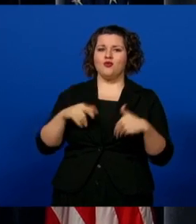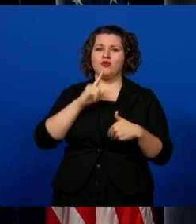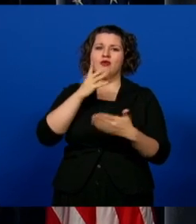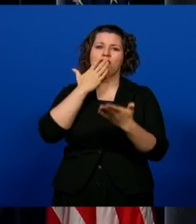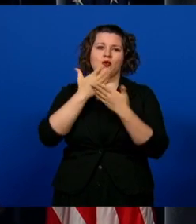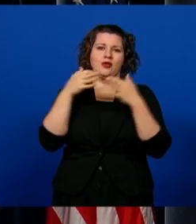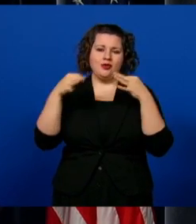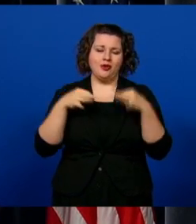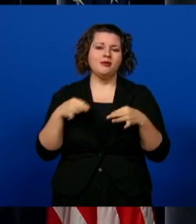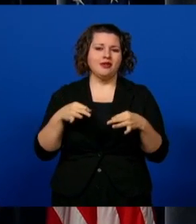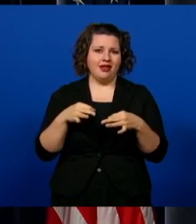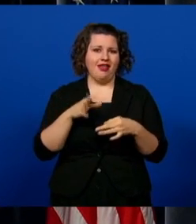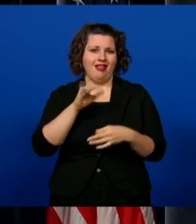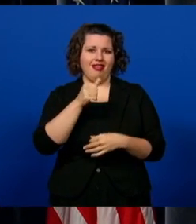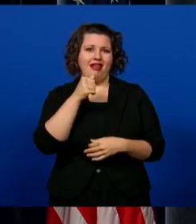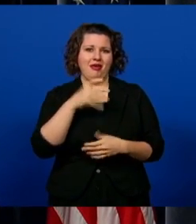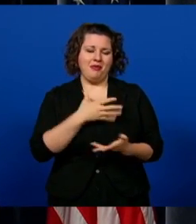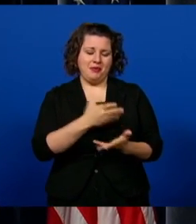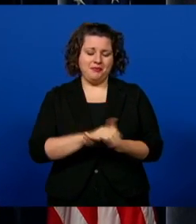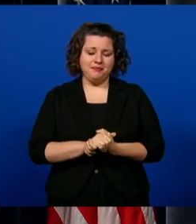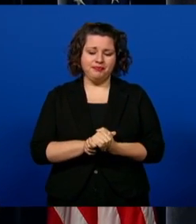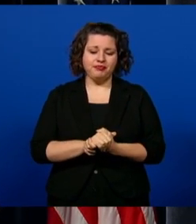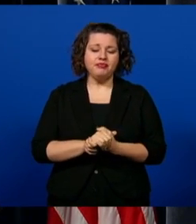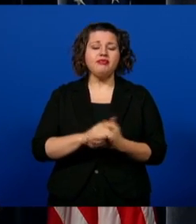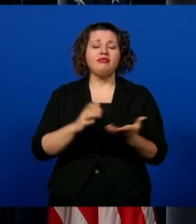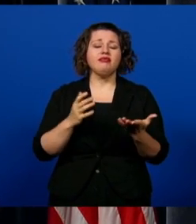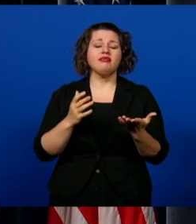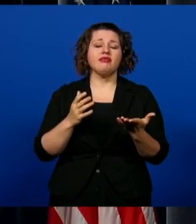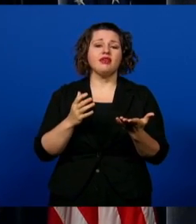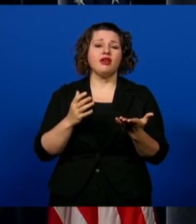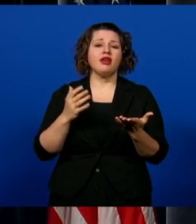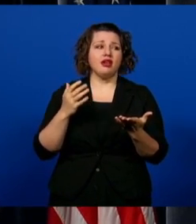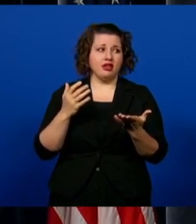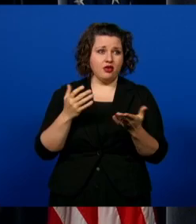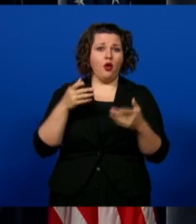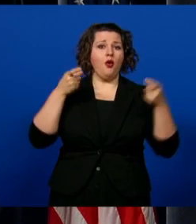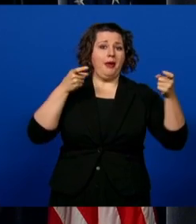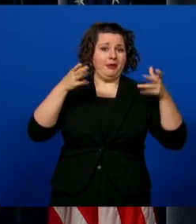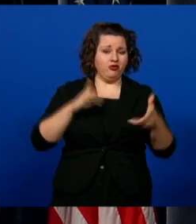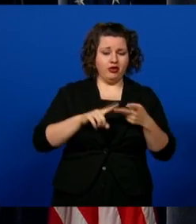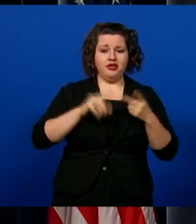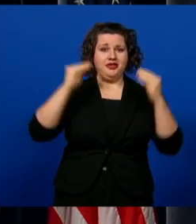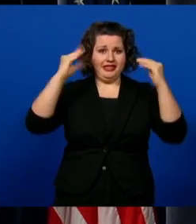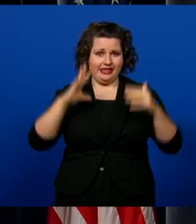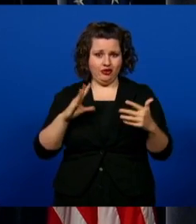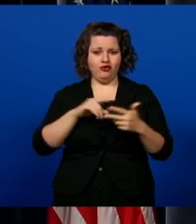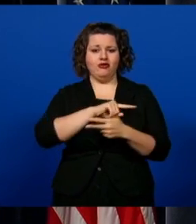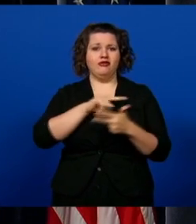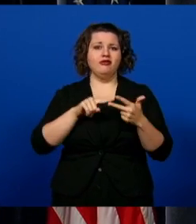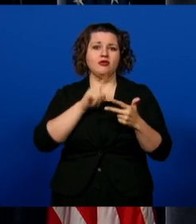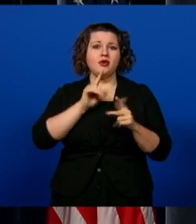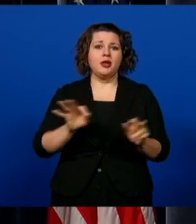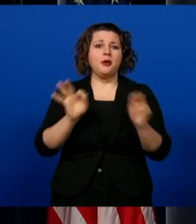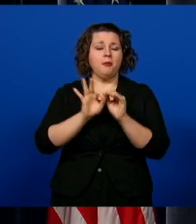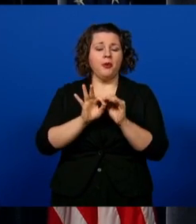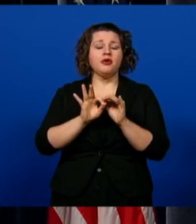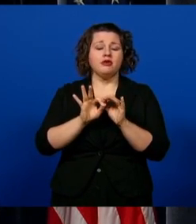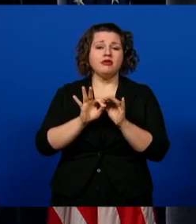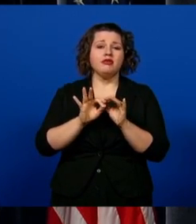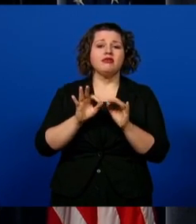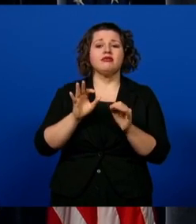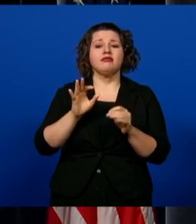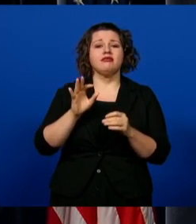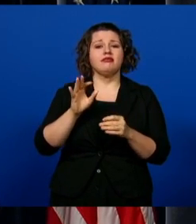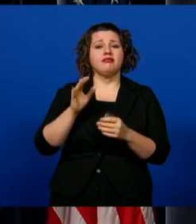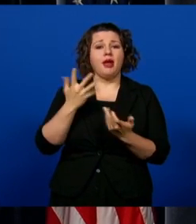description of Bethany Short. And so we've heard from an administrator and a teacher, and it's really important also that we have an opportunity to